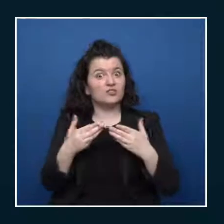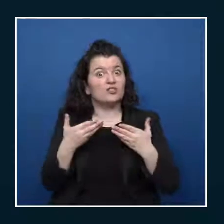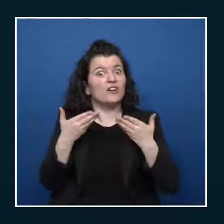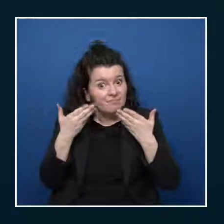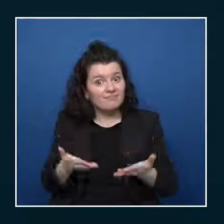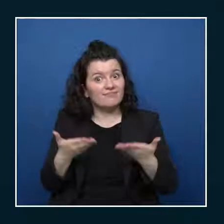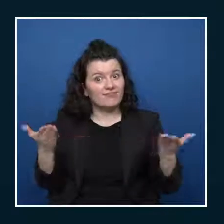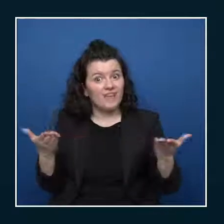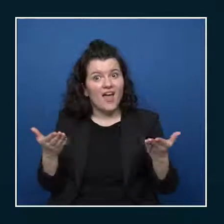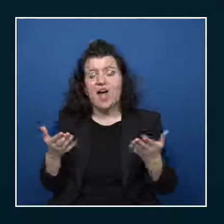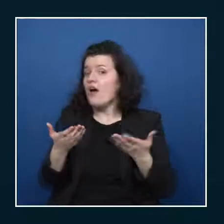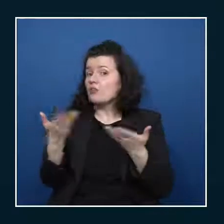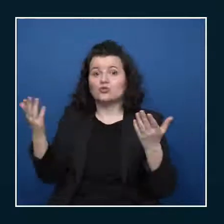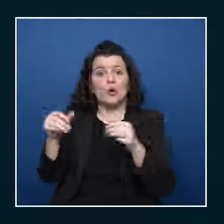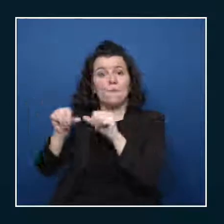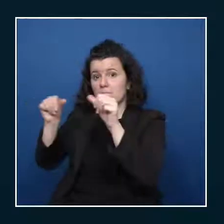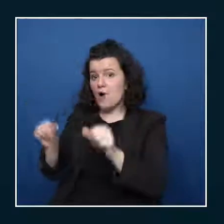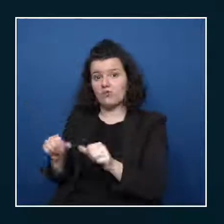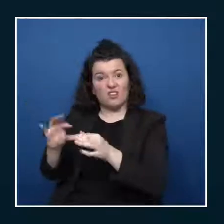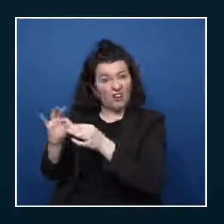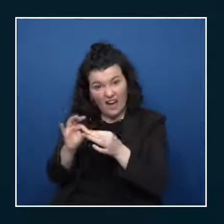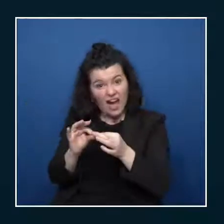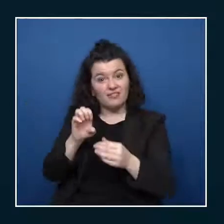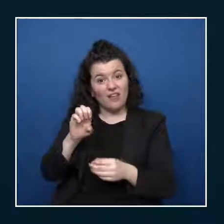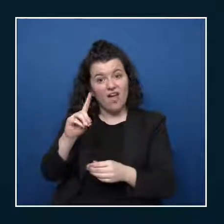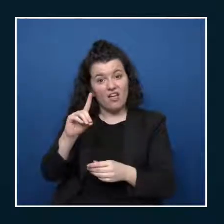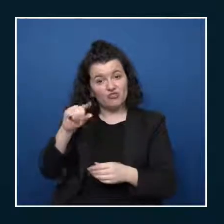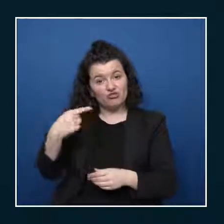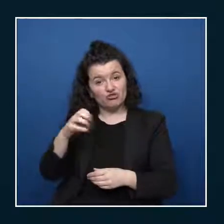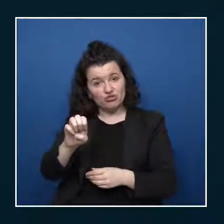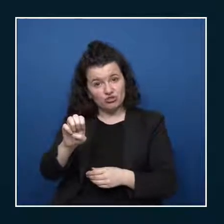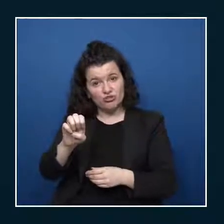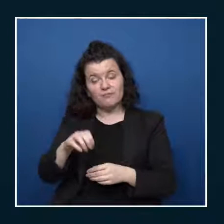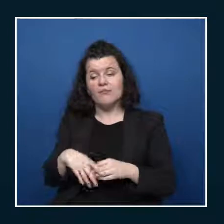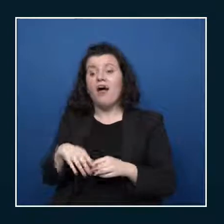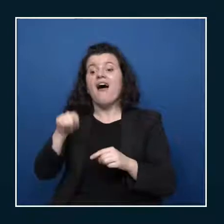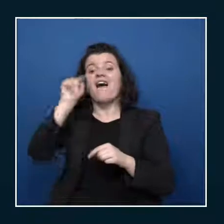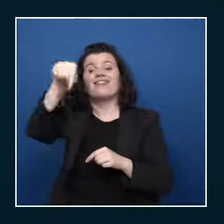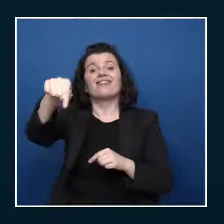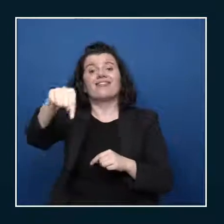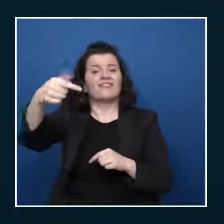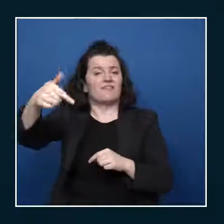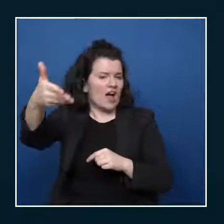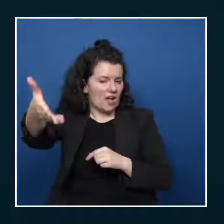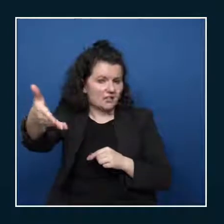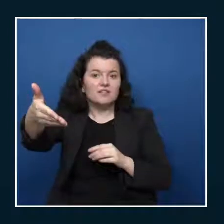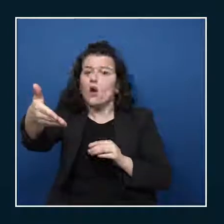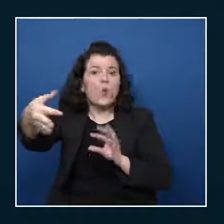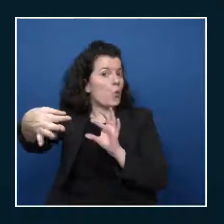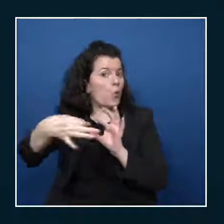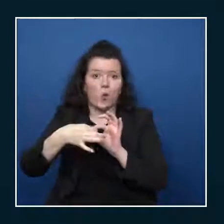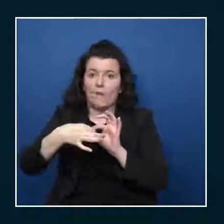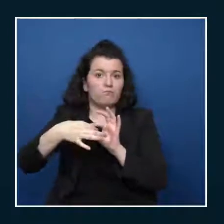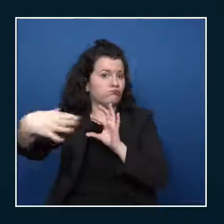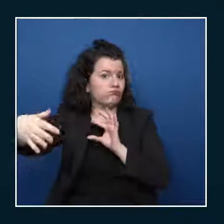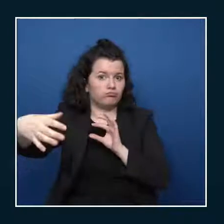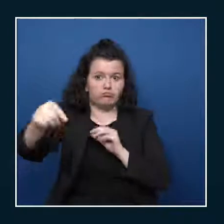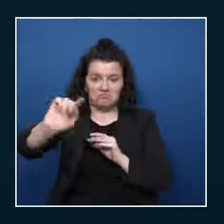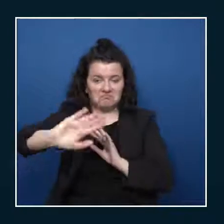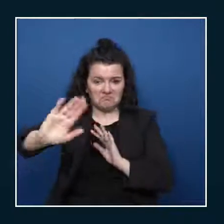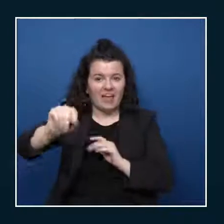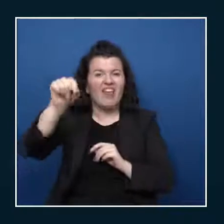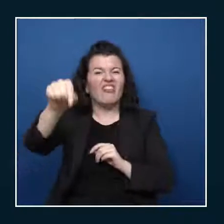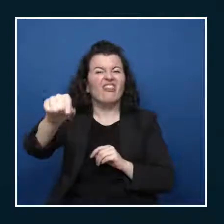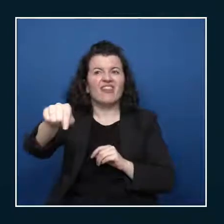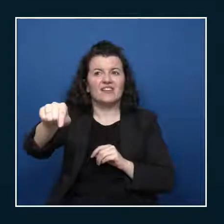can run those models at the edge, and if the device is not connected, like it can have it could buffer up a bunch of like oh,